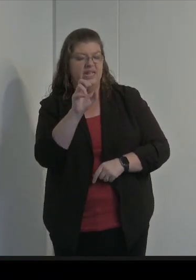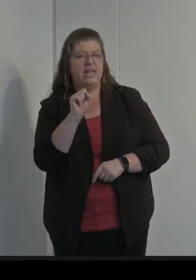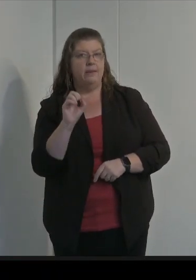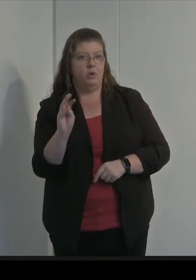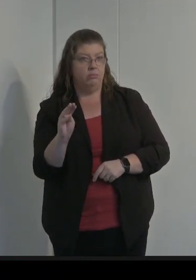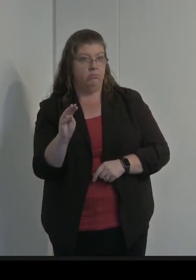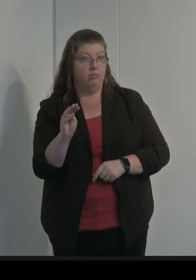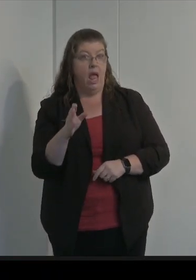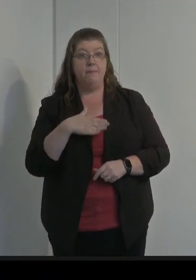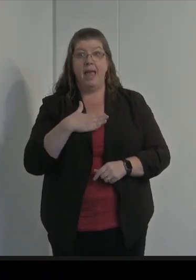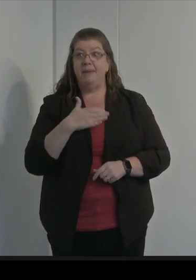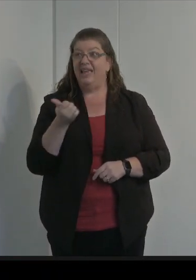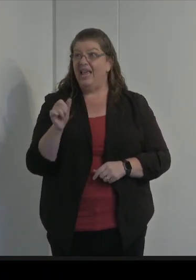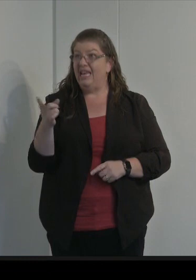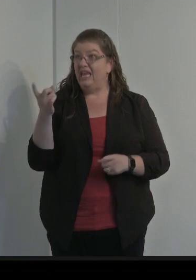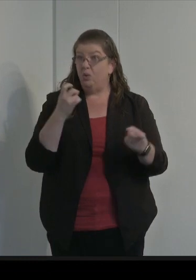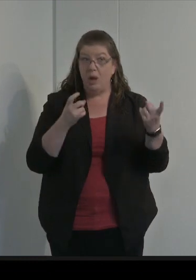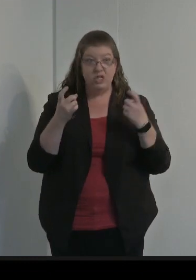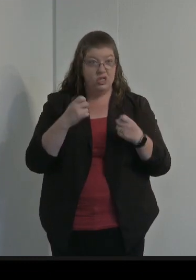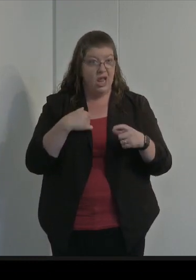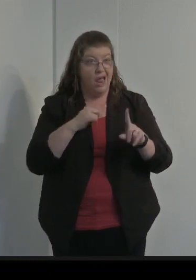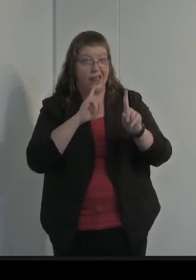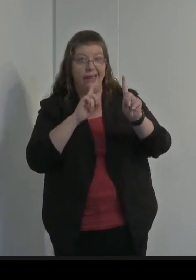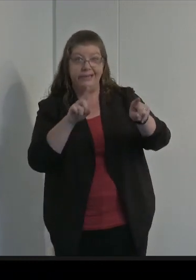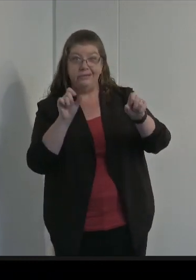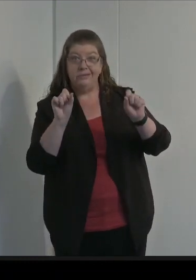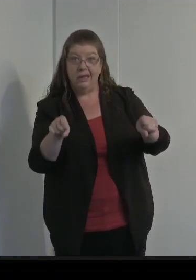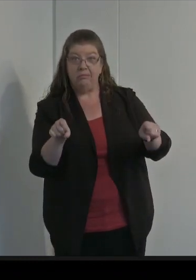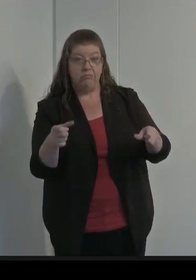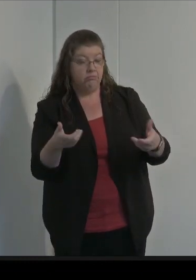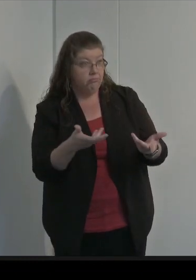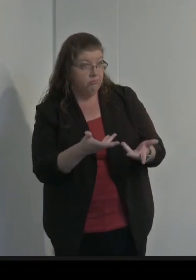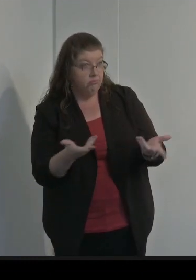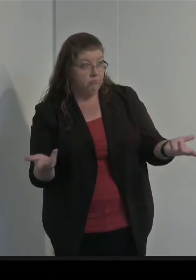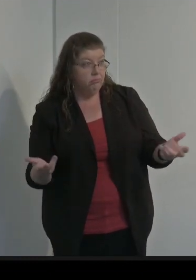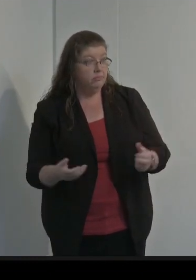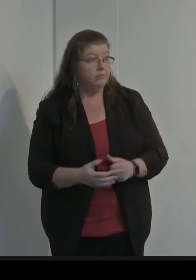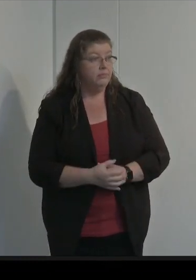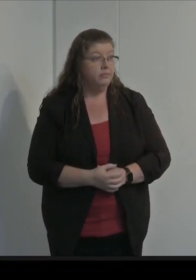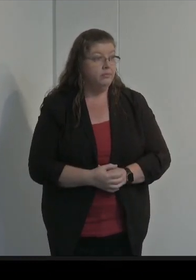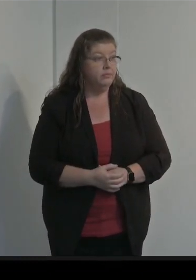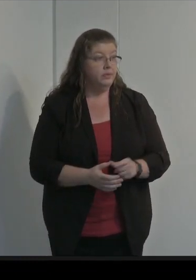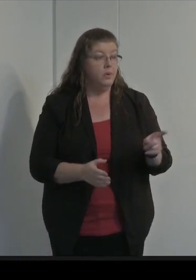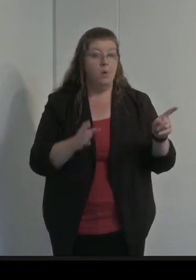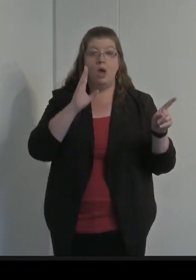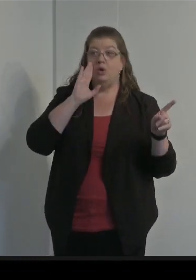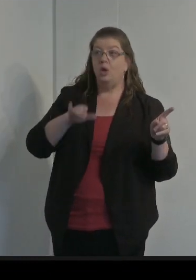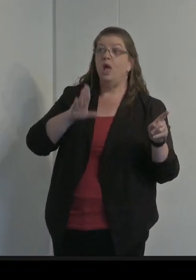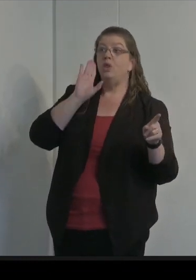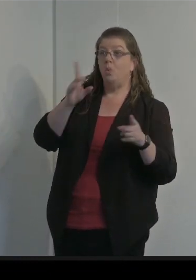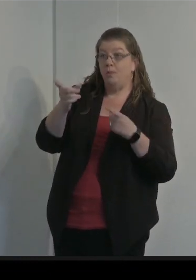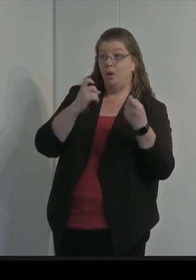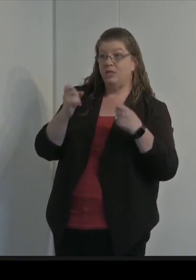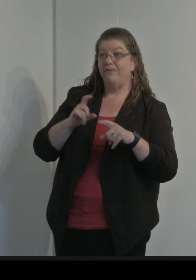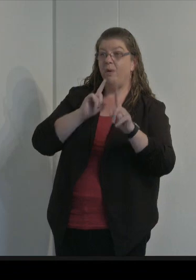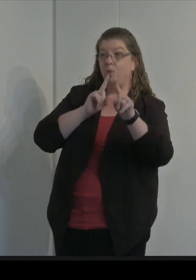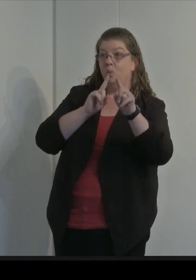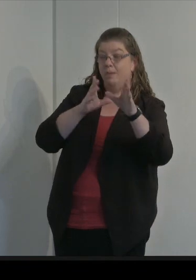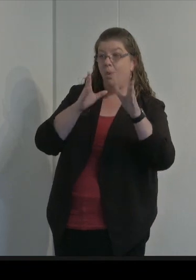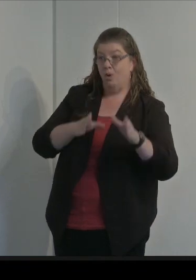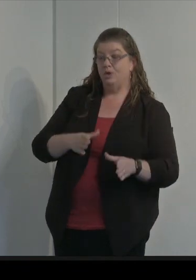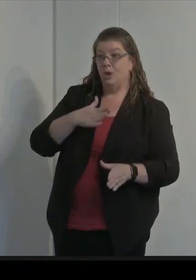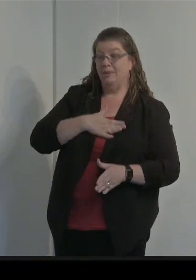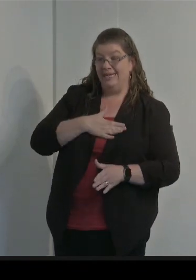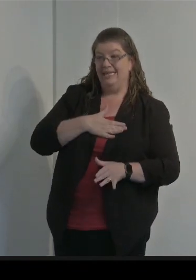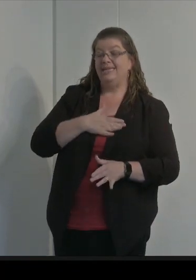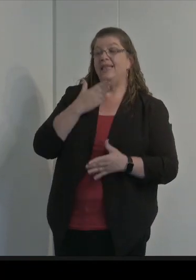be happy to answer any additional questions that people might have. Well, I know that there will be questions from the reporters, so